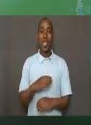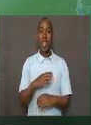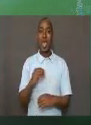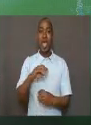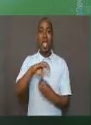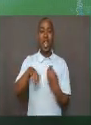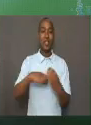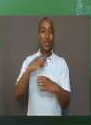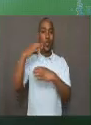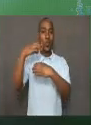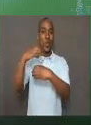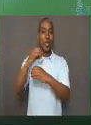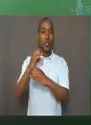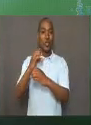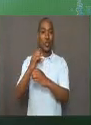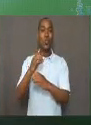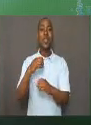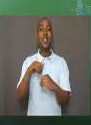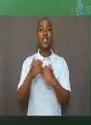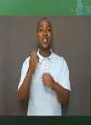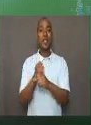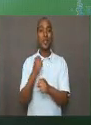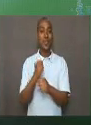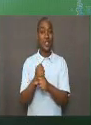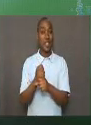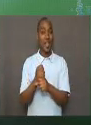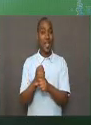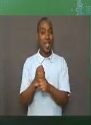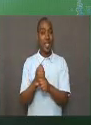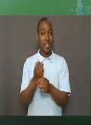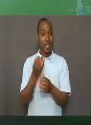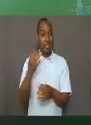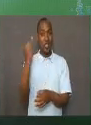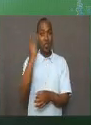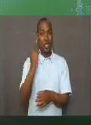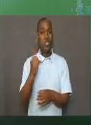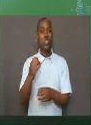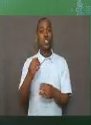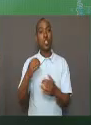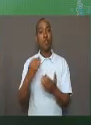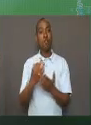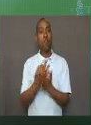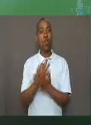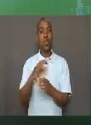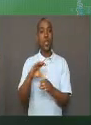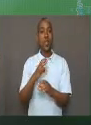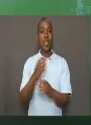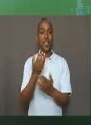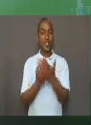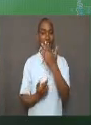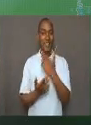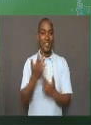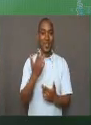electron microscope work to form an image. You may discuss